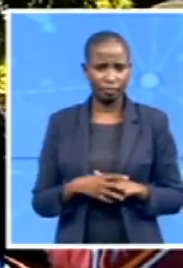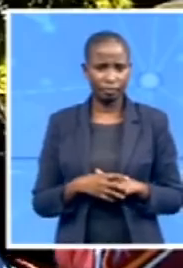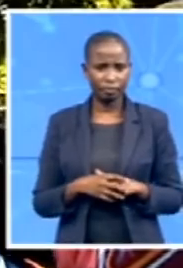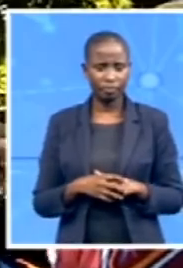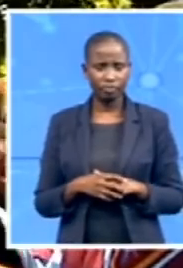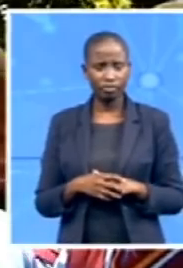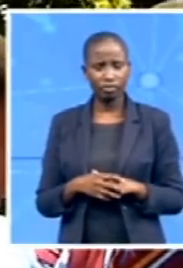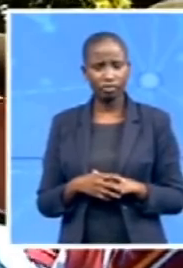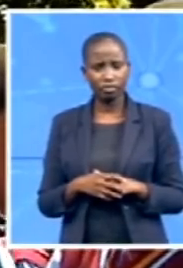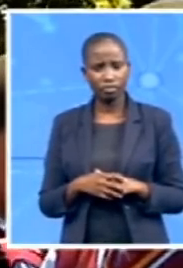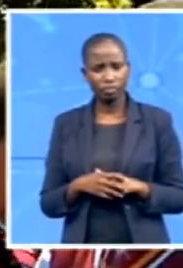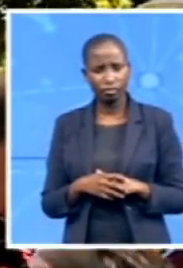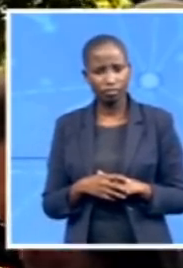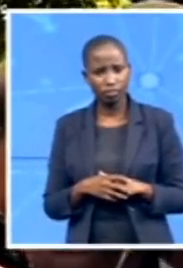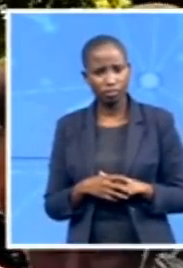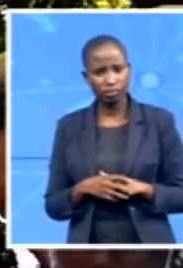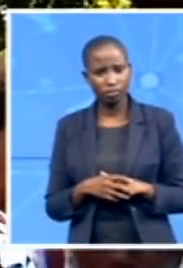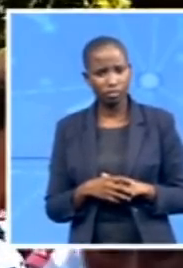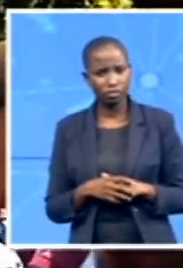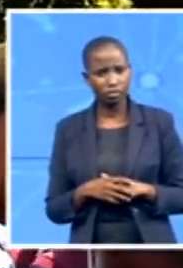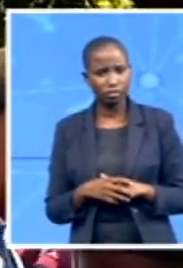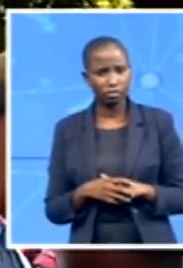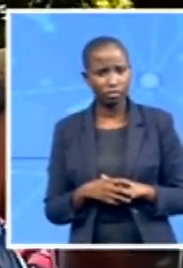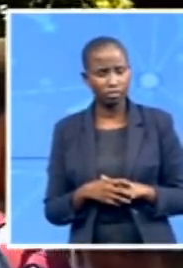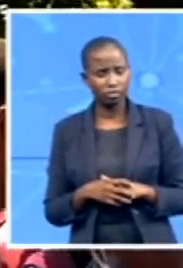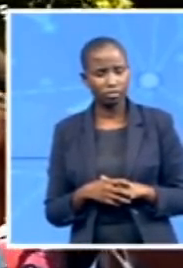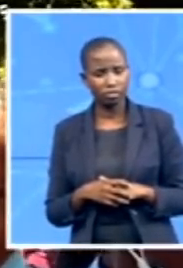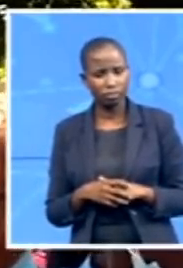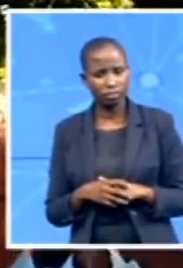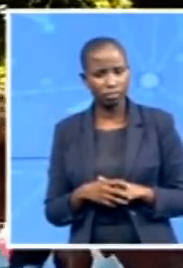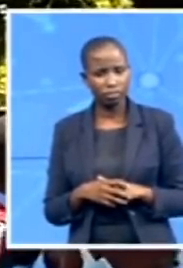I think it's number 8. Number 8. Why